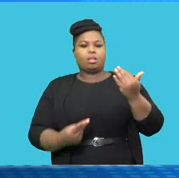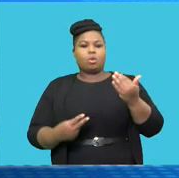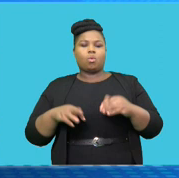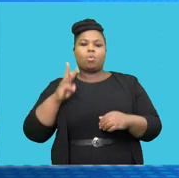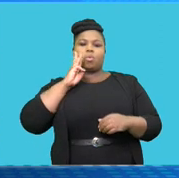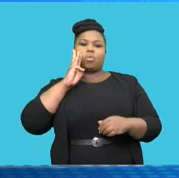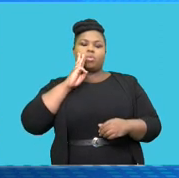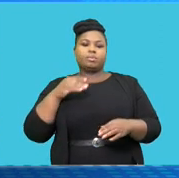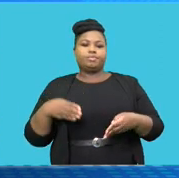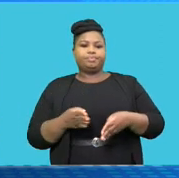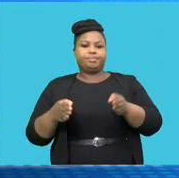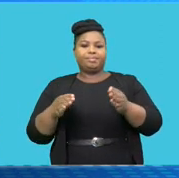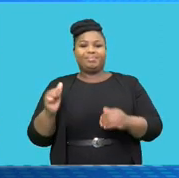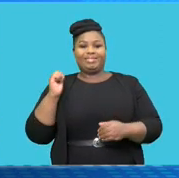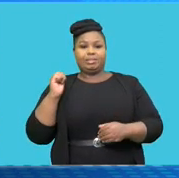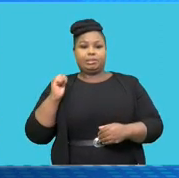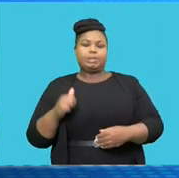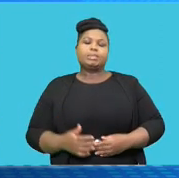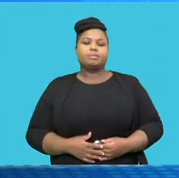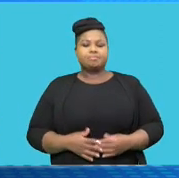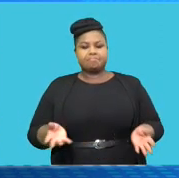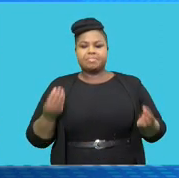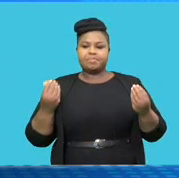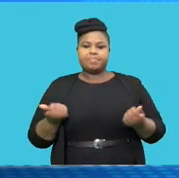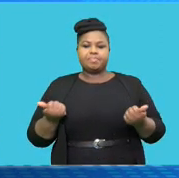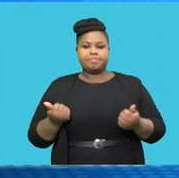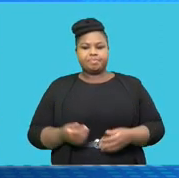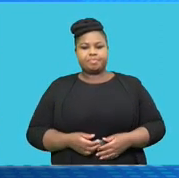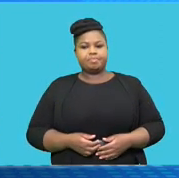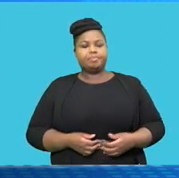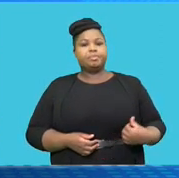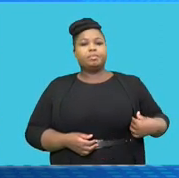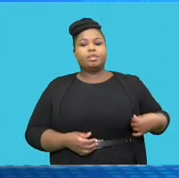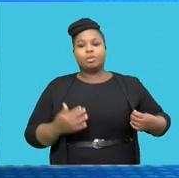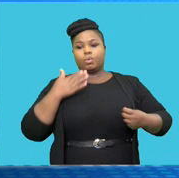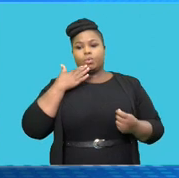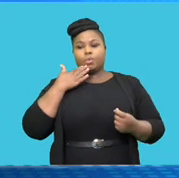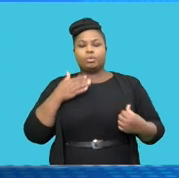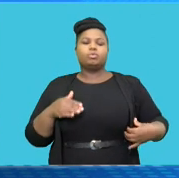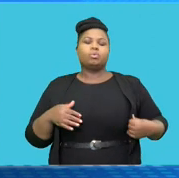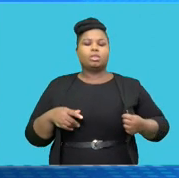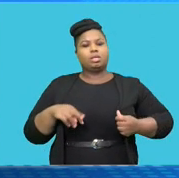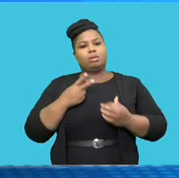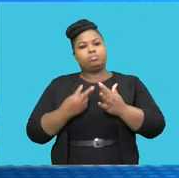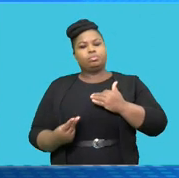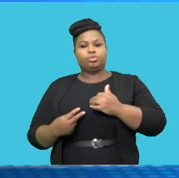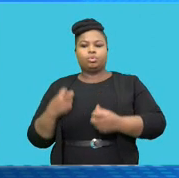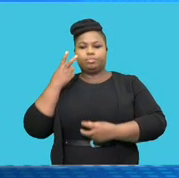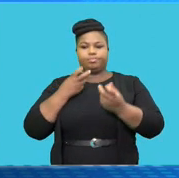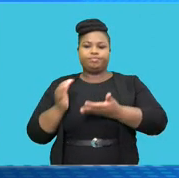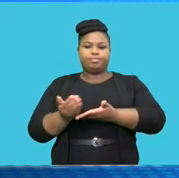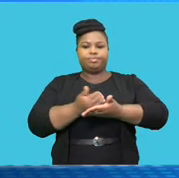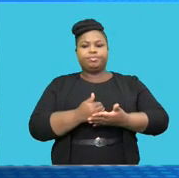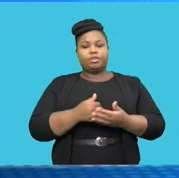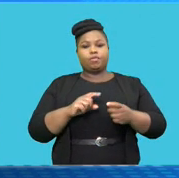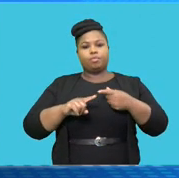Klipvalley river stream yesterday has been recovered by the aquatic rescue unit from